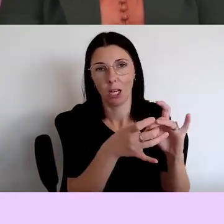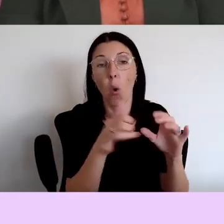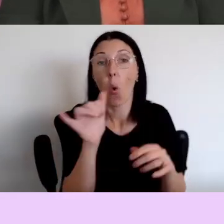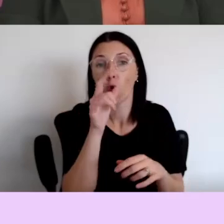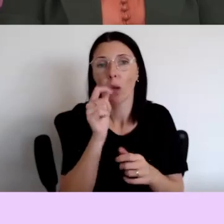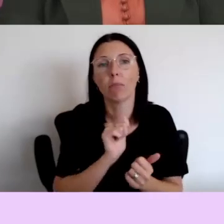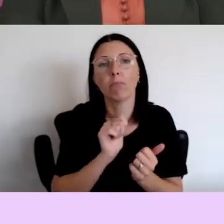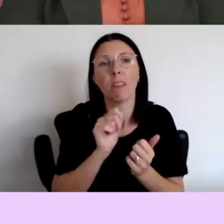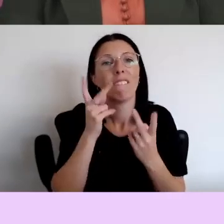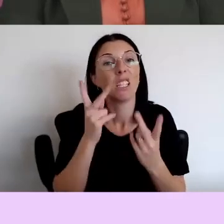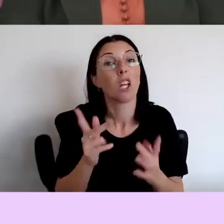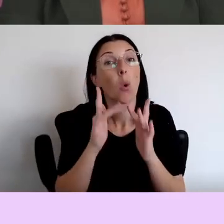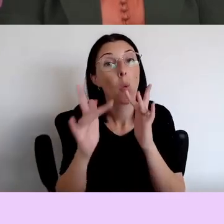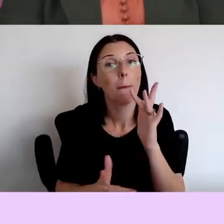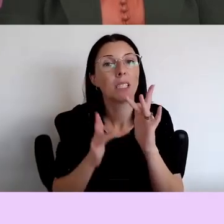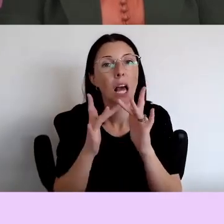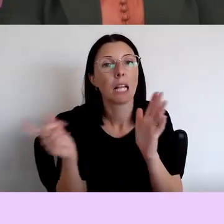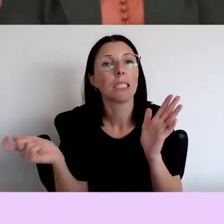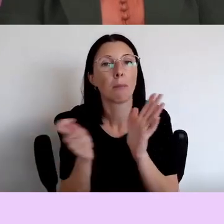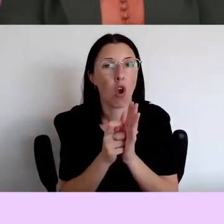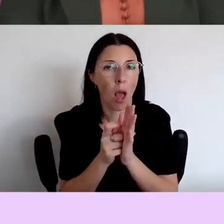to Insights if you don't already receive it.